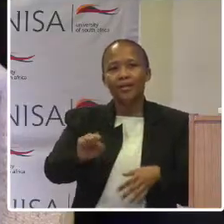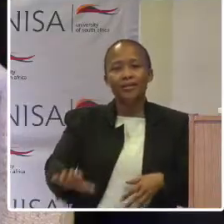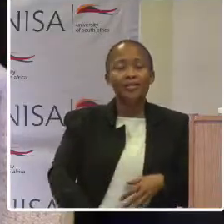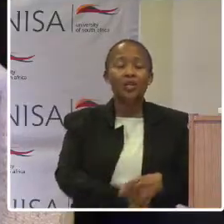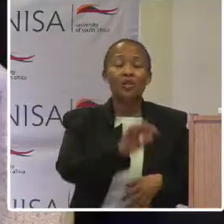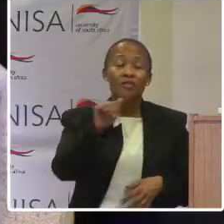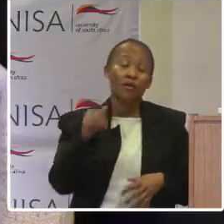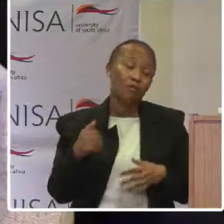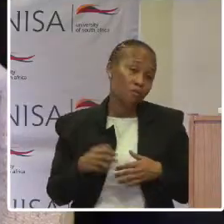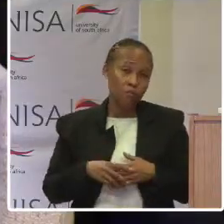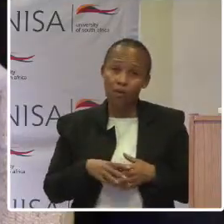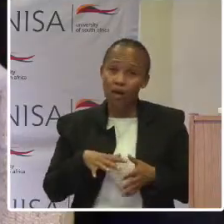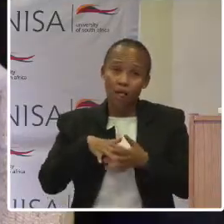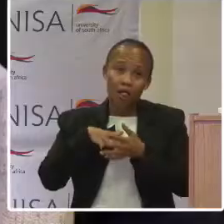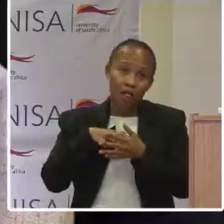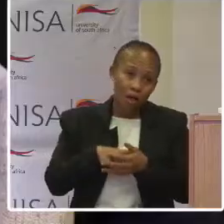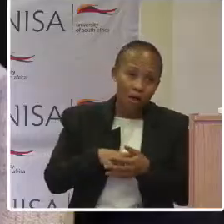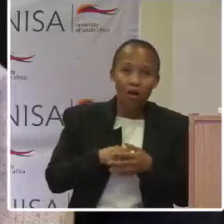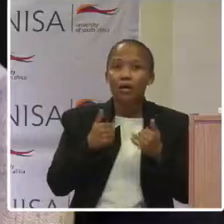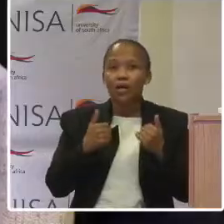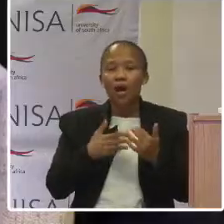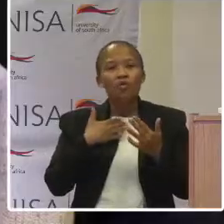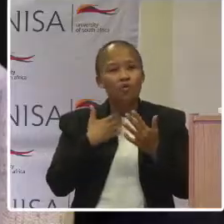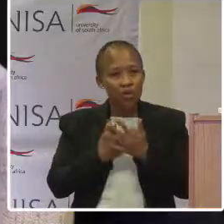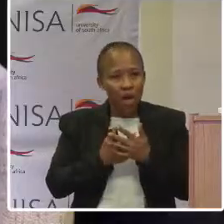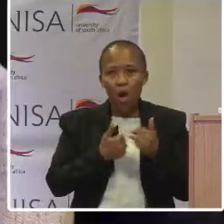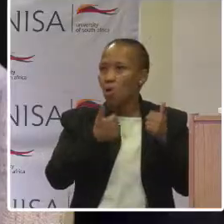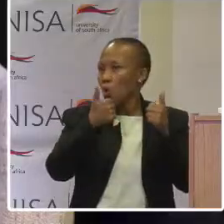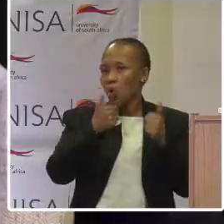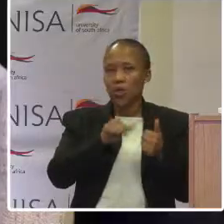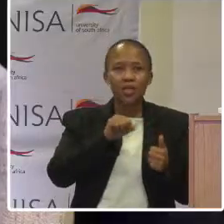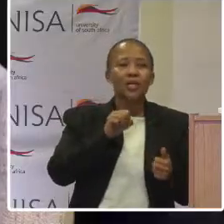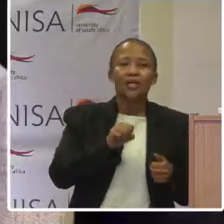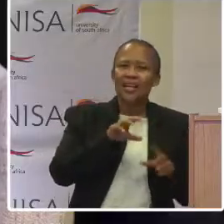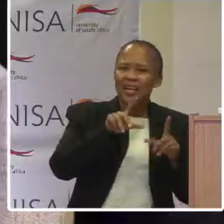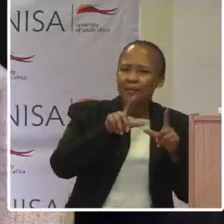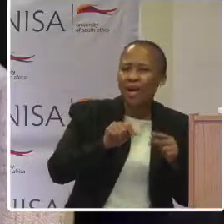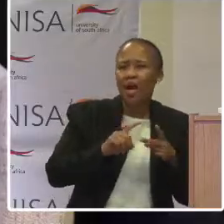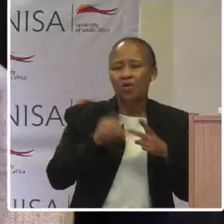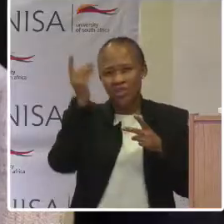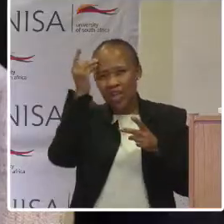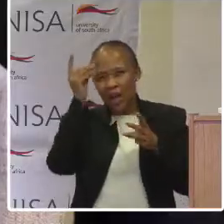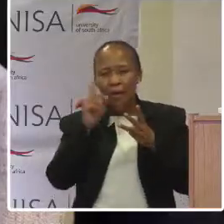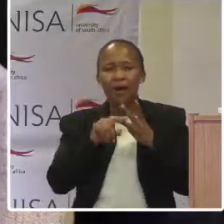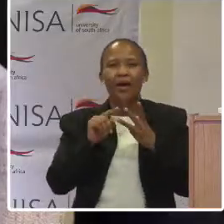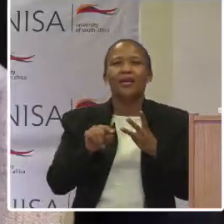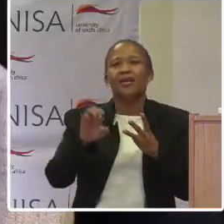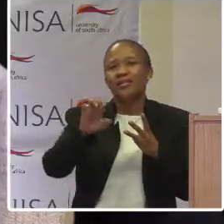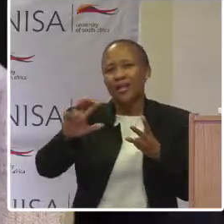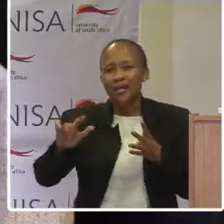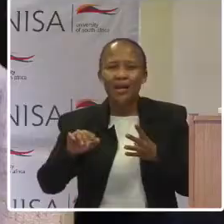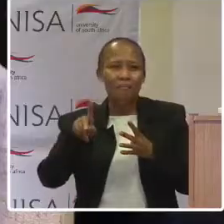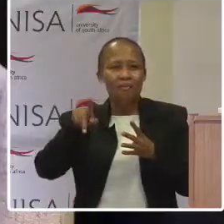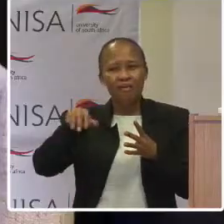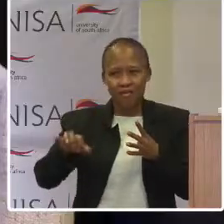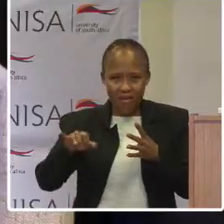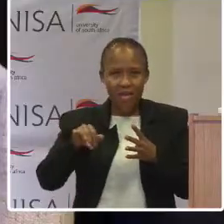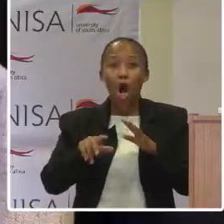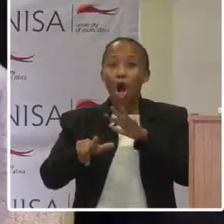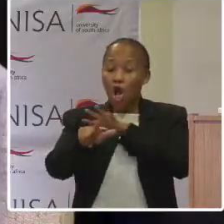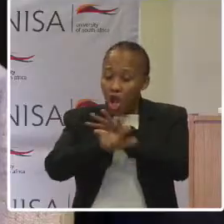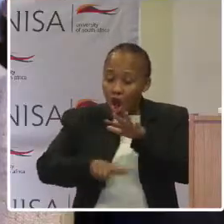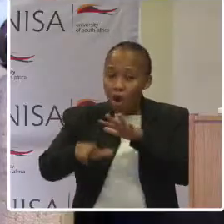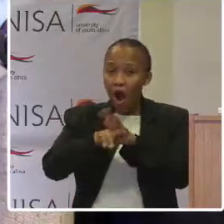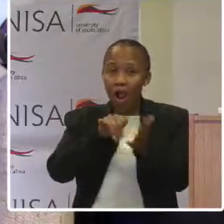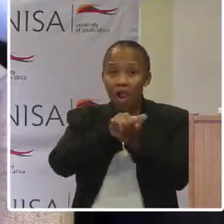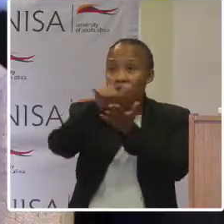are blessed in South Africa. You can fly from Joburg to Cape Town, Durban, East London, PE. The domestic market is strong. But for